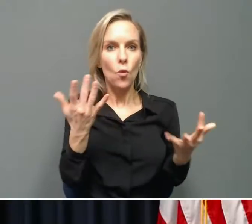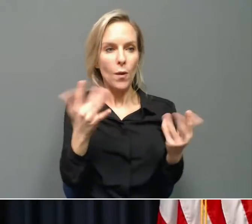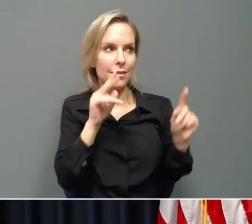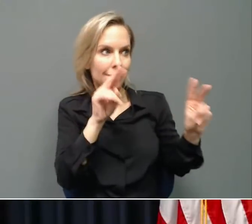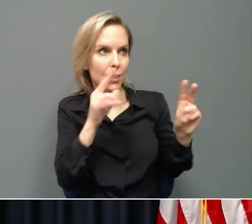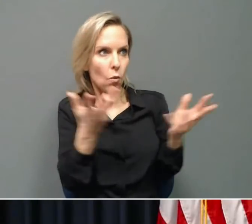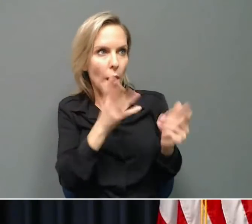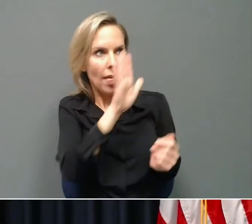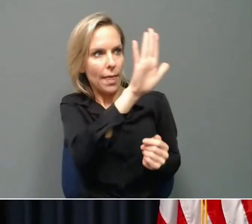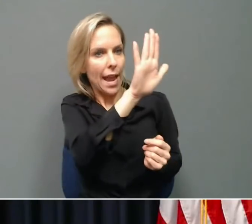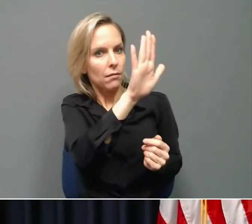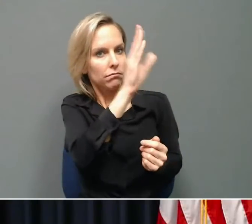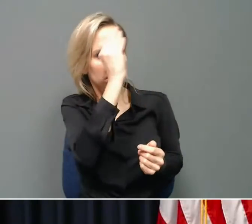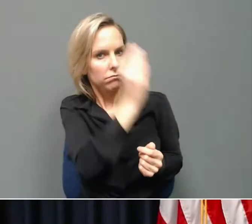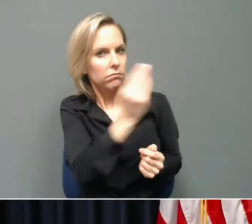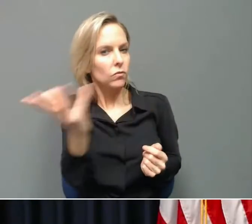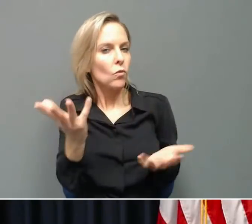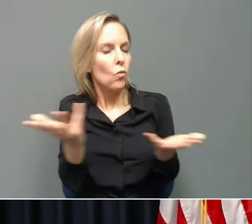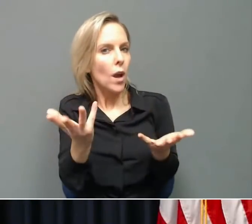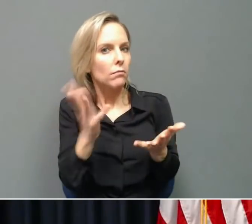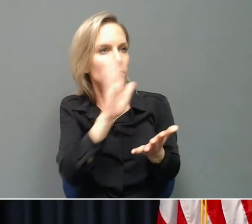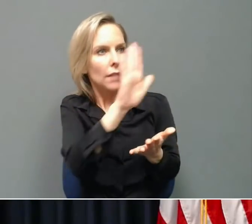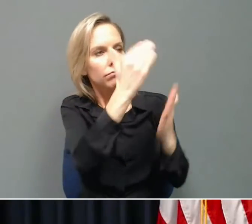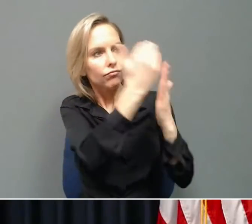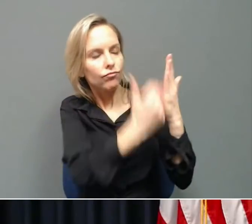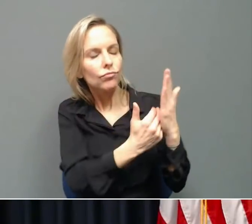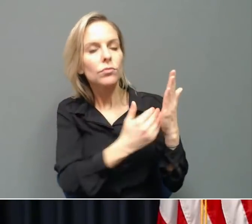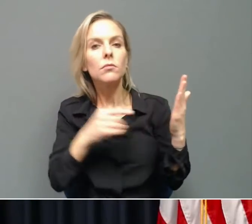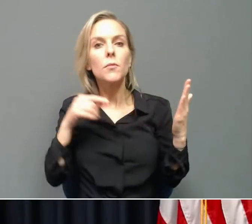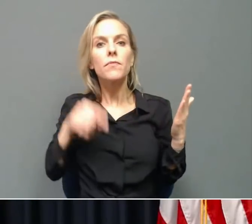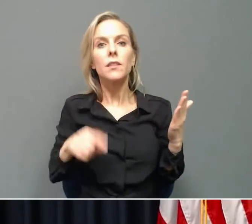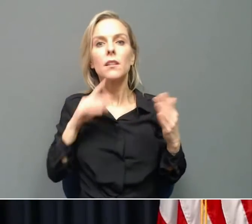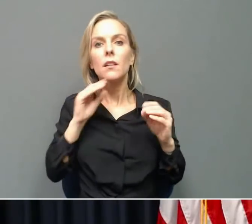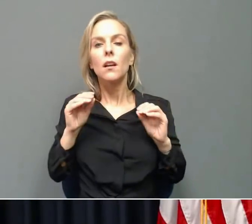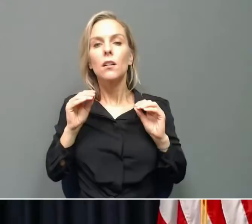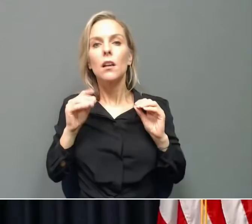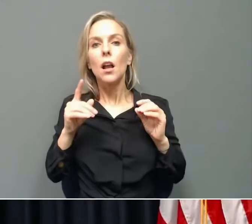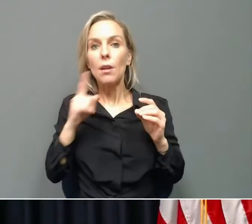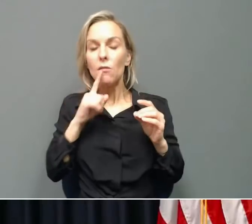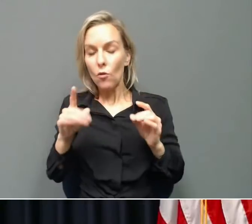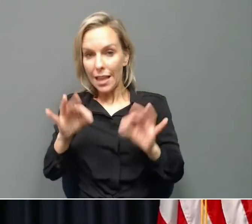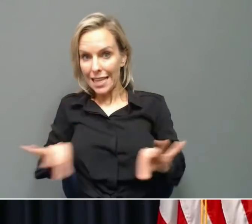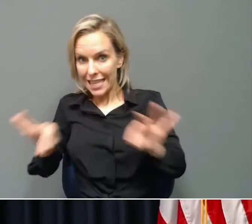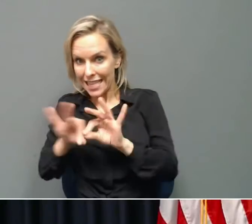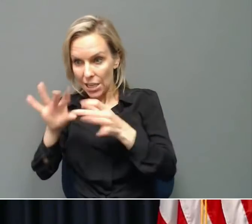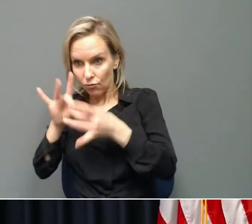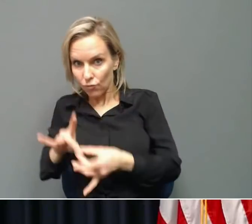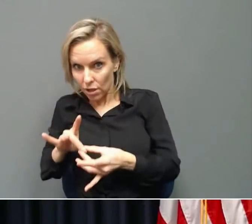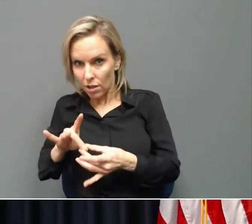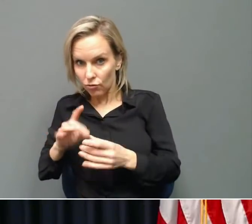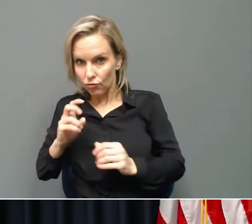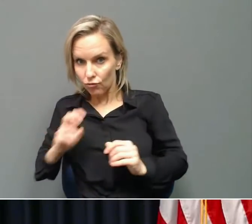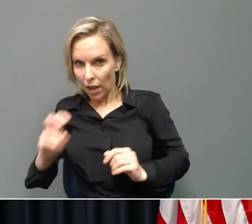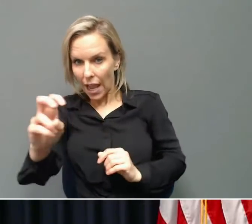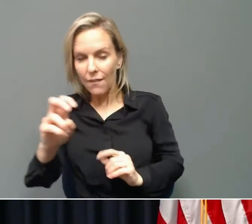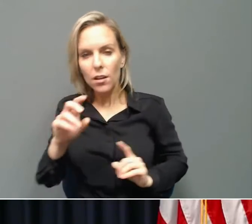they say no non-essential travel. But I think Dr. Fauci just said recently that he expects some new guidance to come